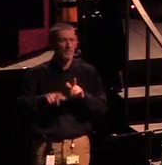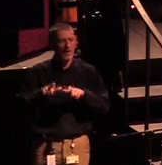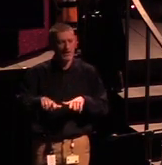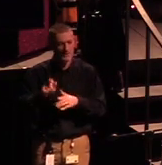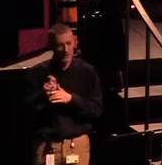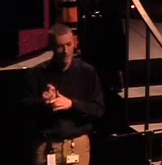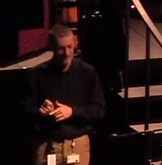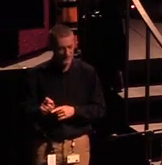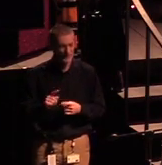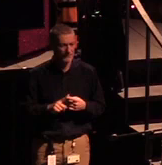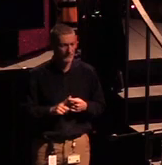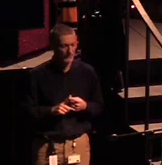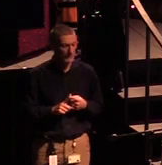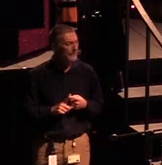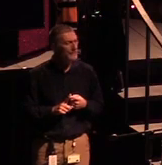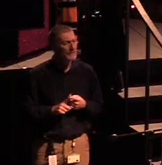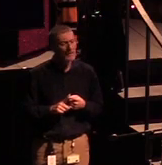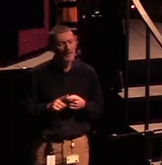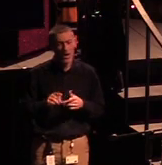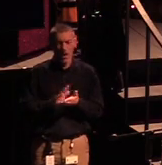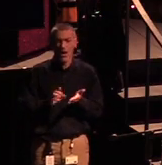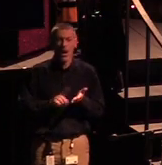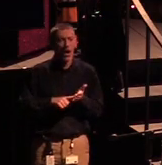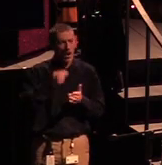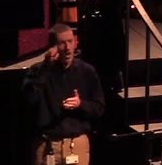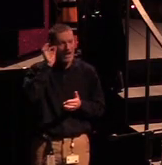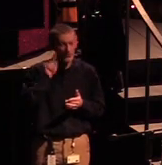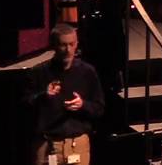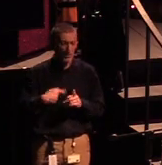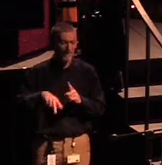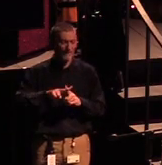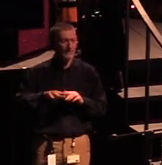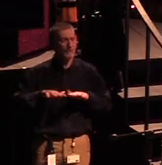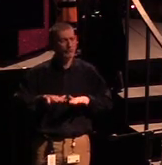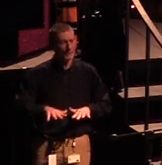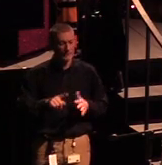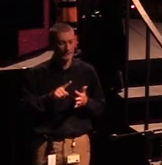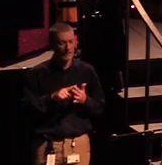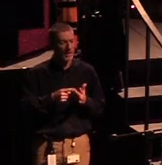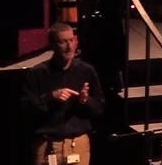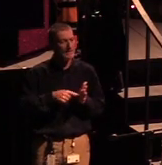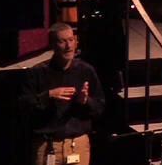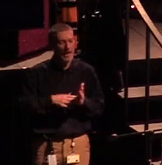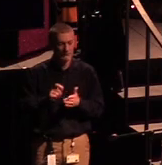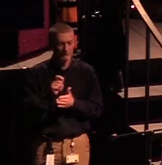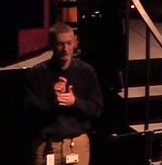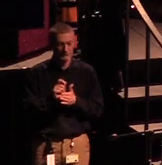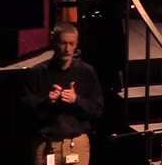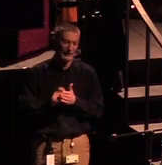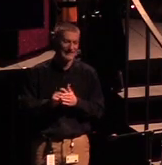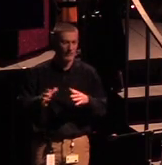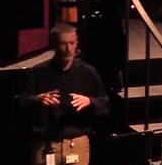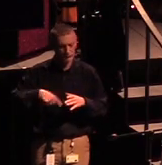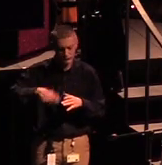office to Hull City Council visit Britain the IMI etm Secretariat and and and